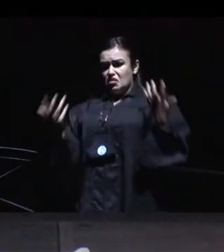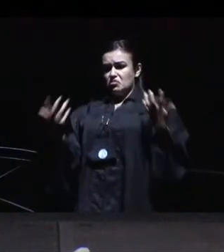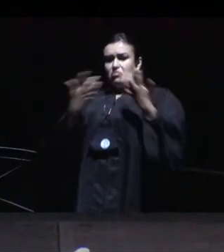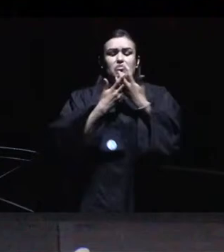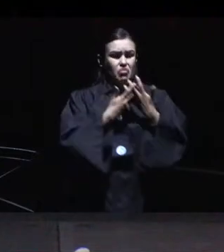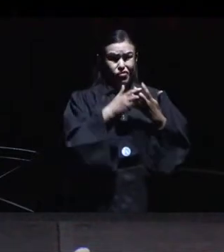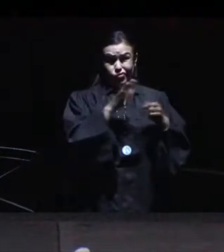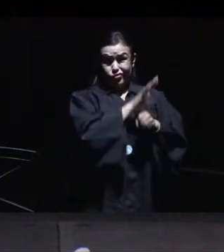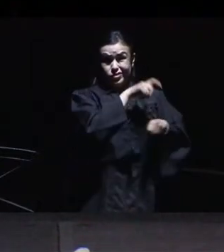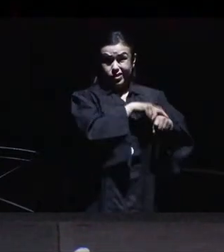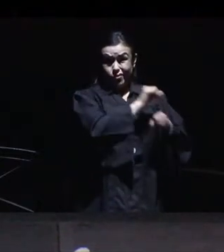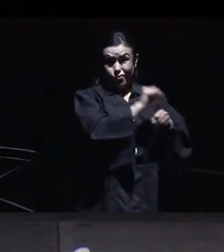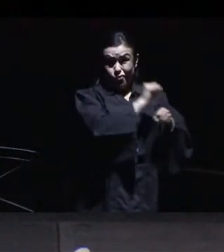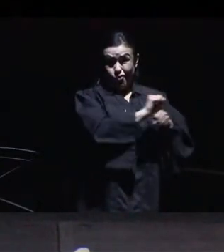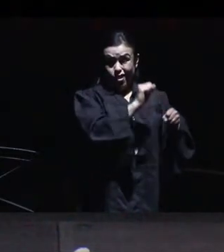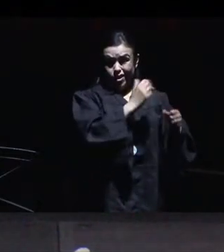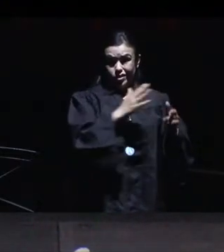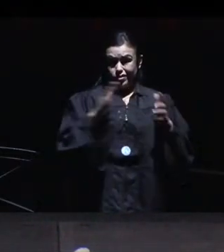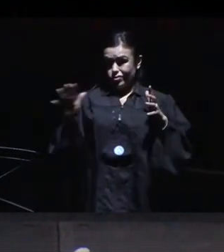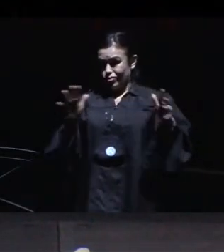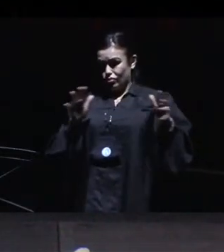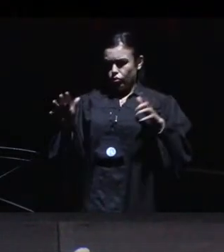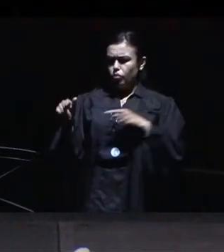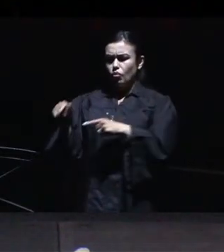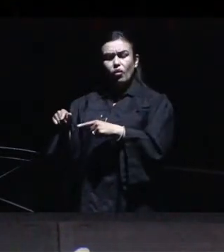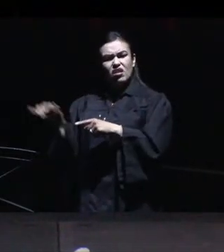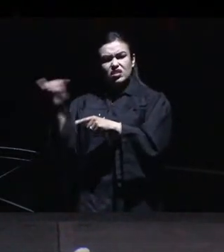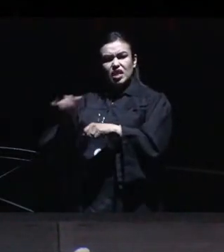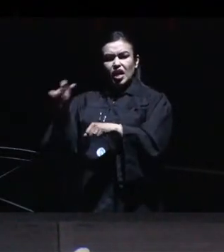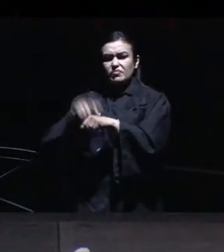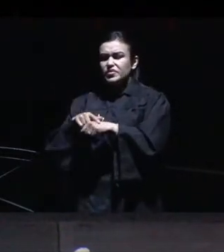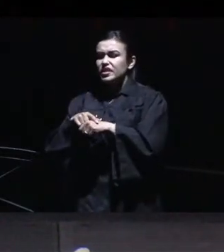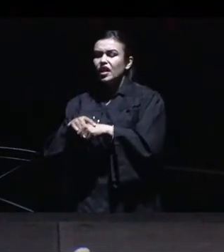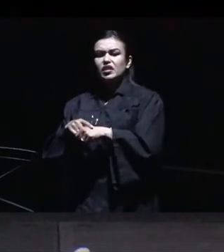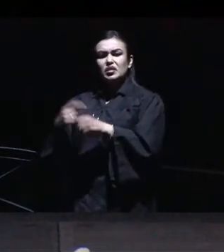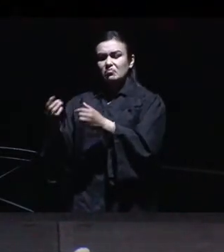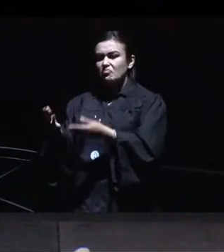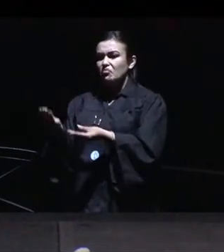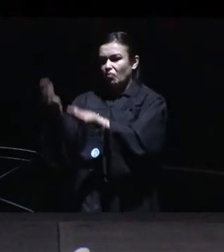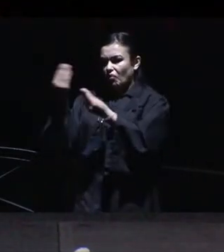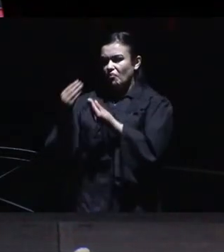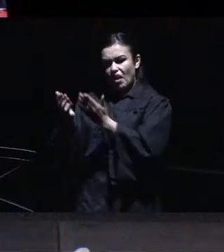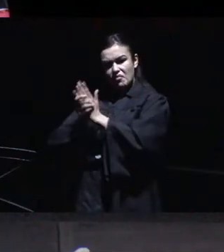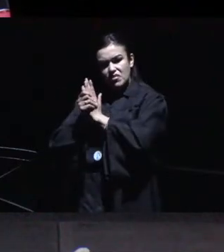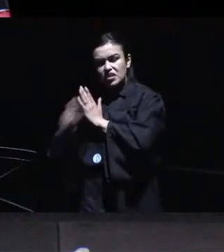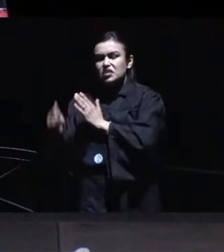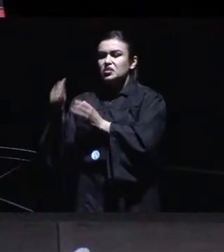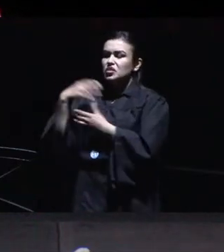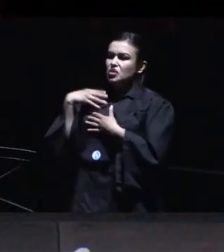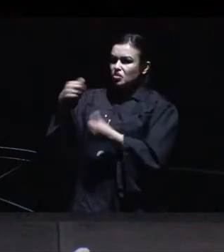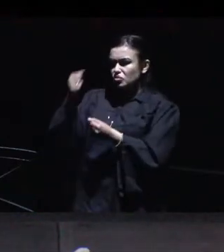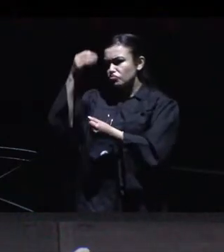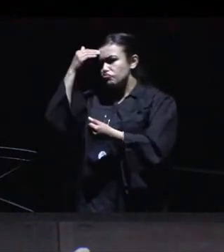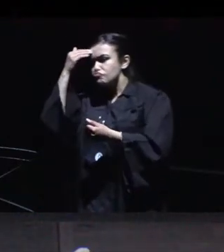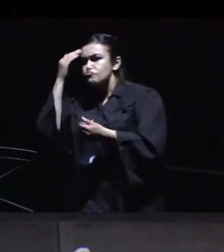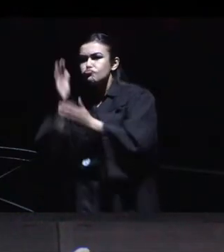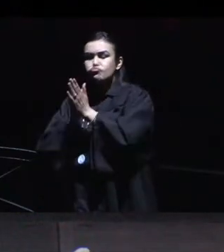but they will give me the rigor and the foundation to learn the skills that will help me to be successful in grad school. So I did